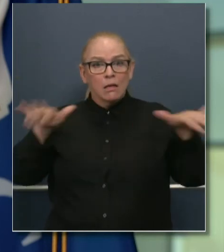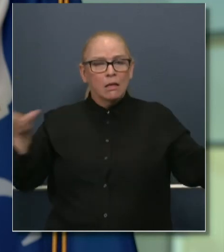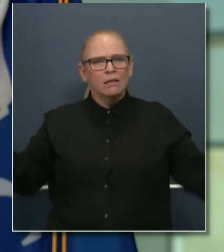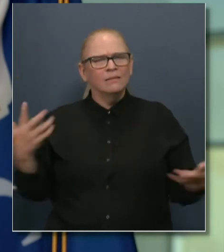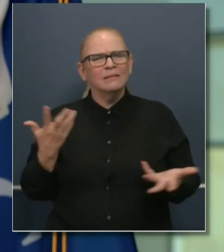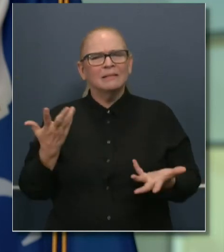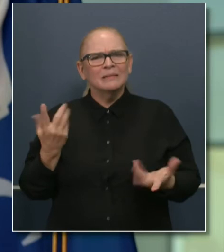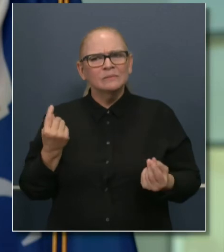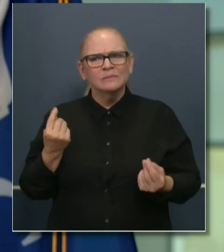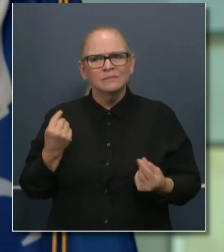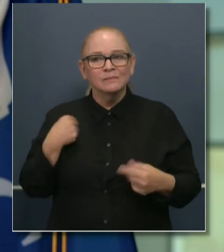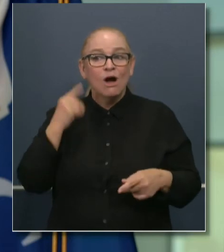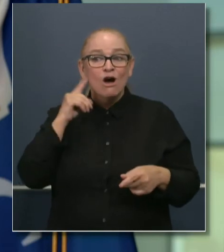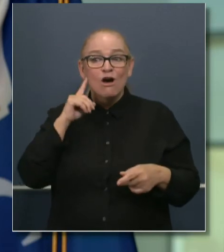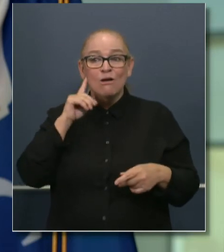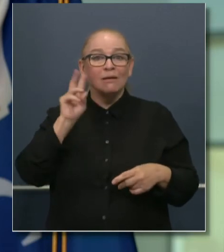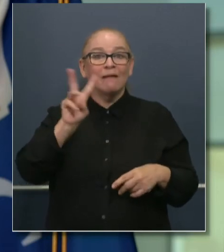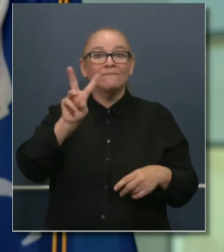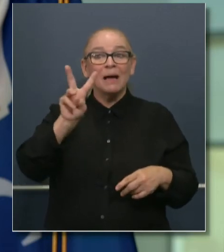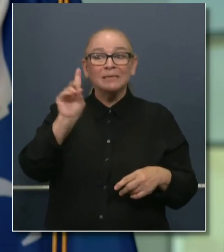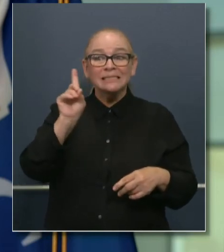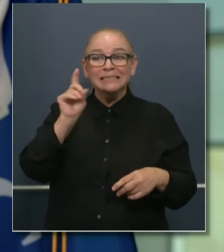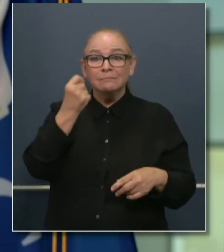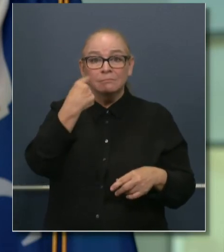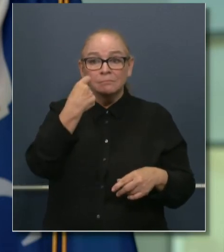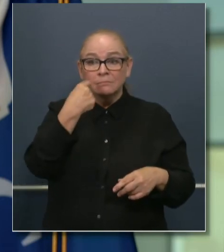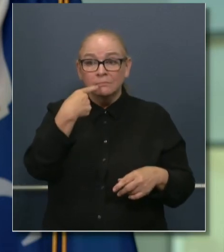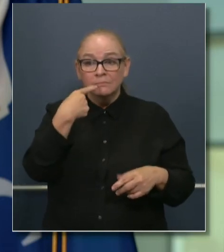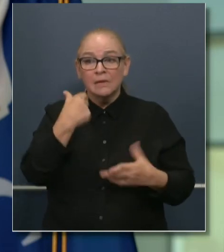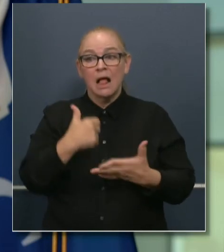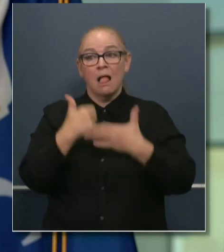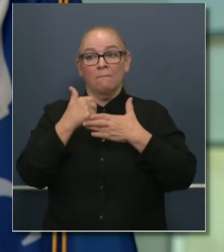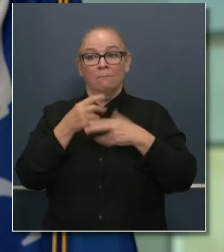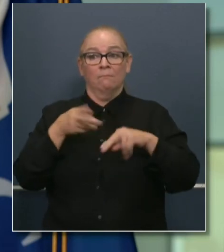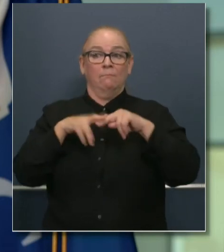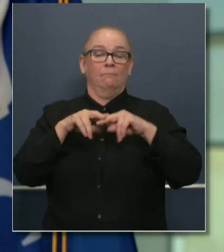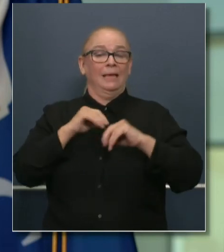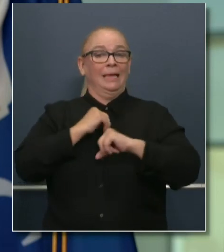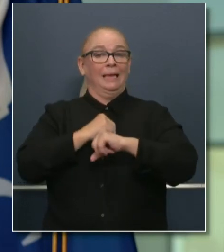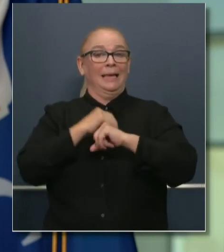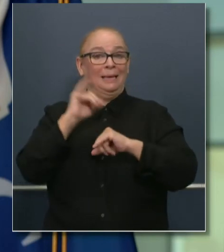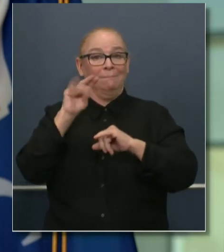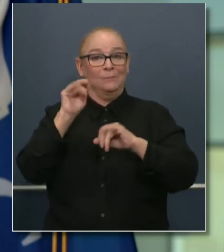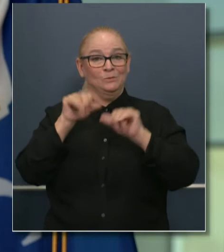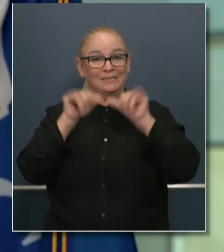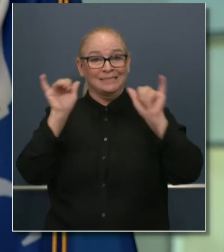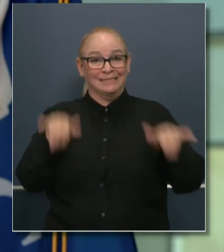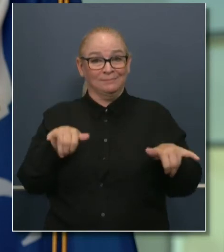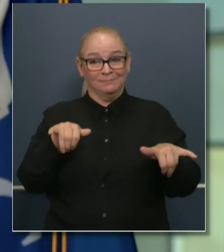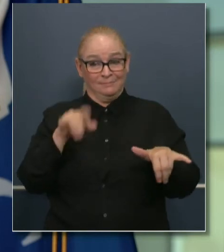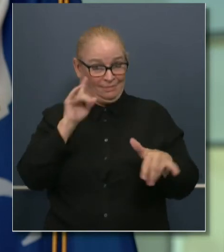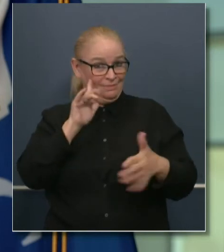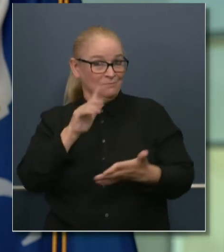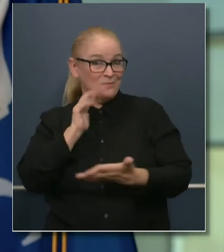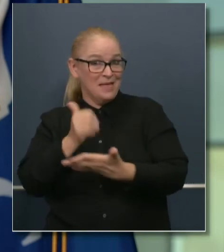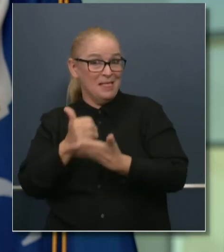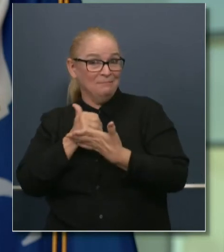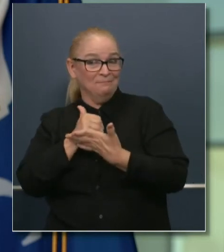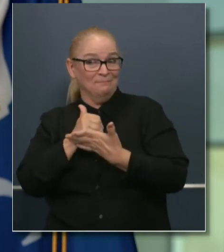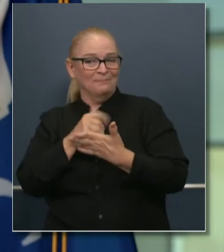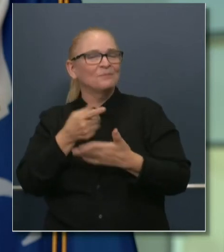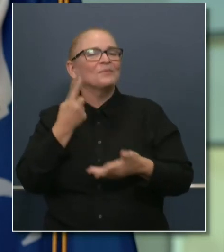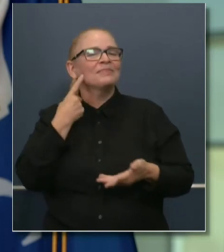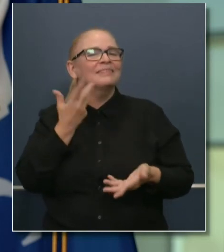D and the boost of the immune system. That's resurfacing again, so if we can clear up if that means anything, I'd appreciate that. Thank you. No, I